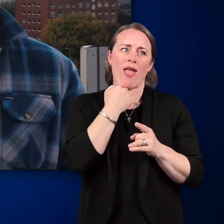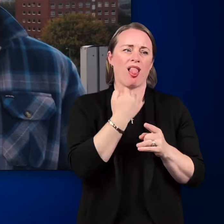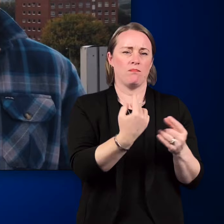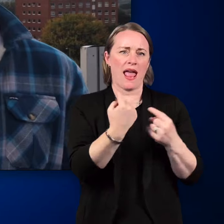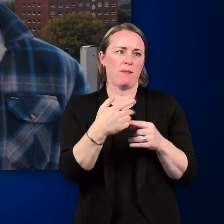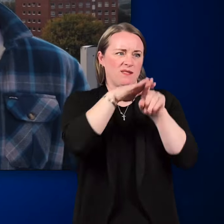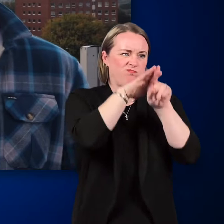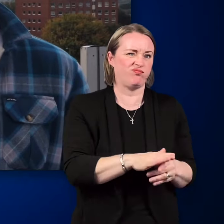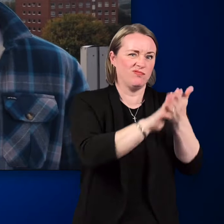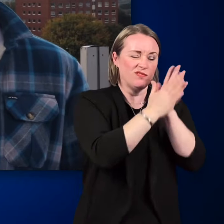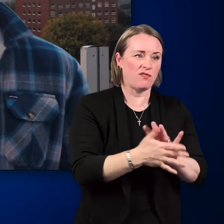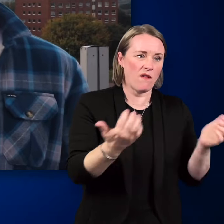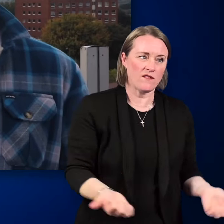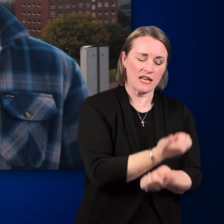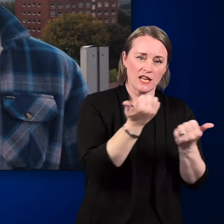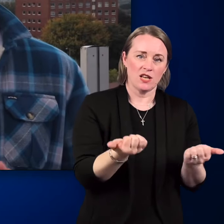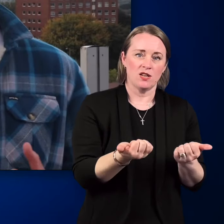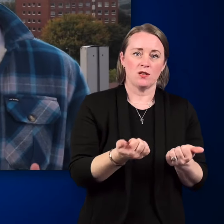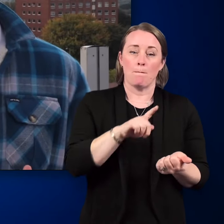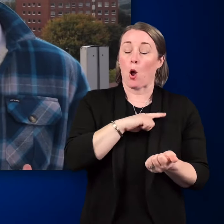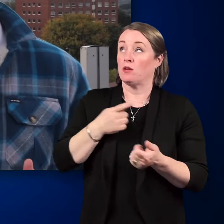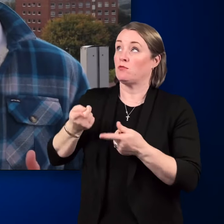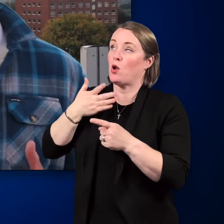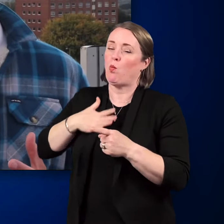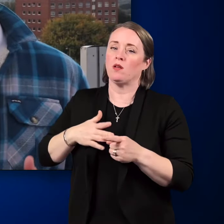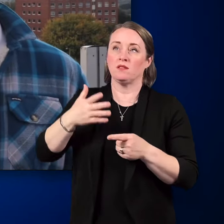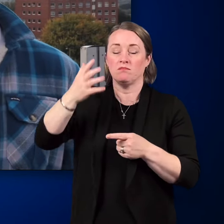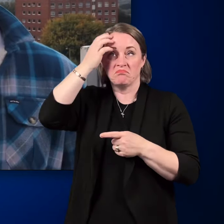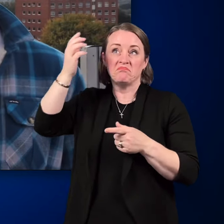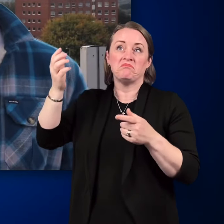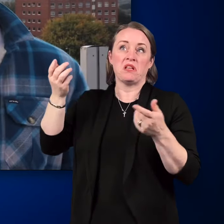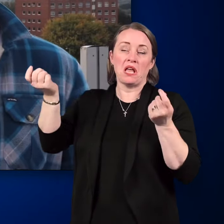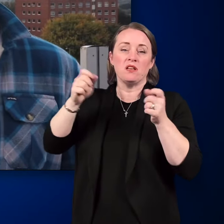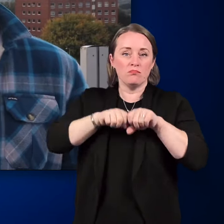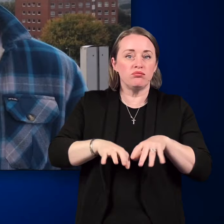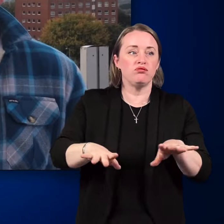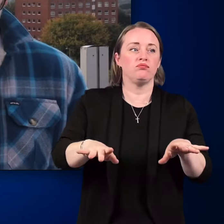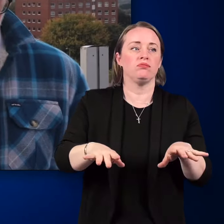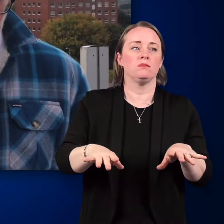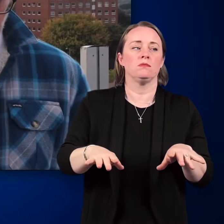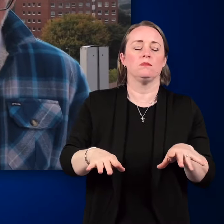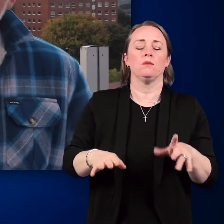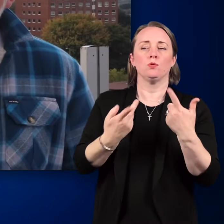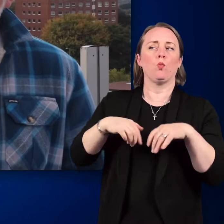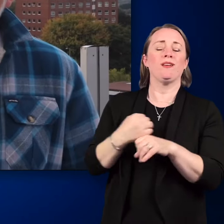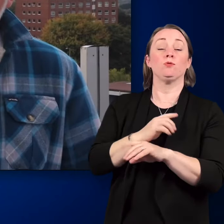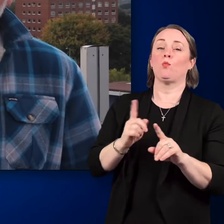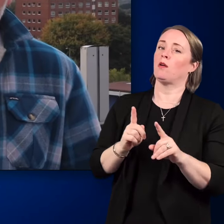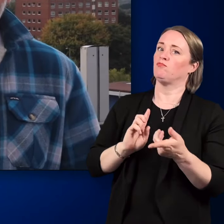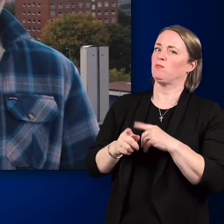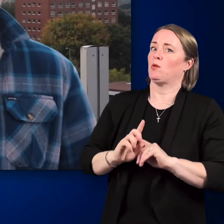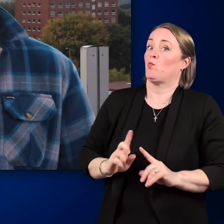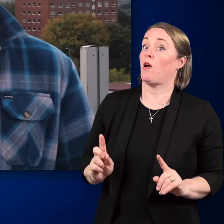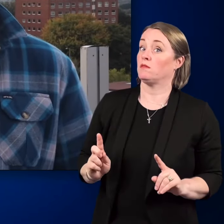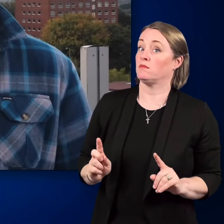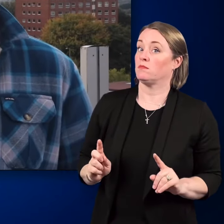His enemies and ours in order that His kingdom would come, how do we respond? Well, just